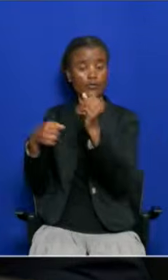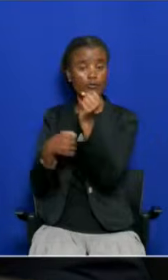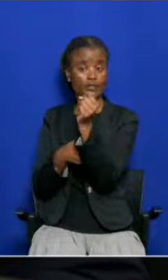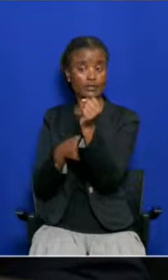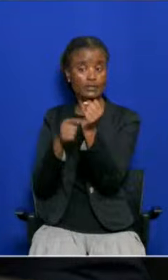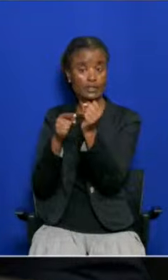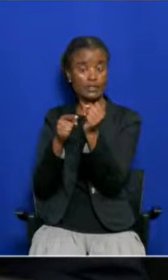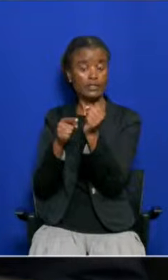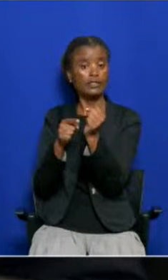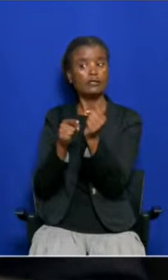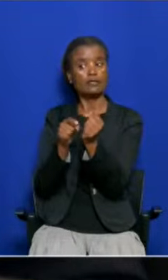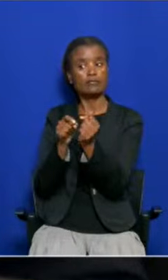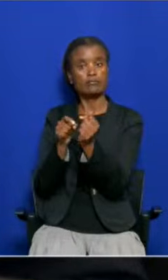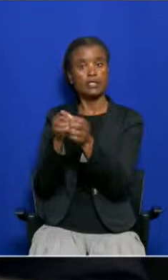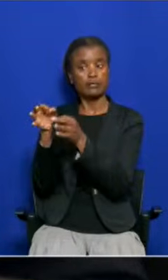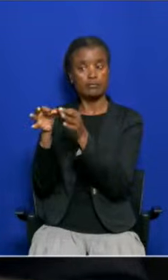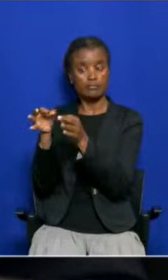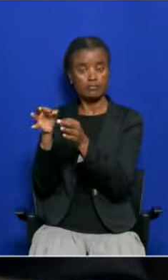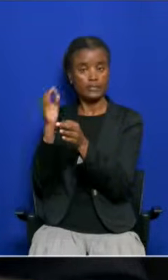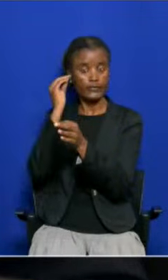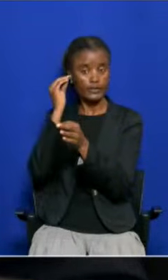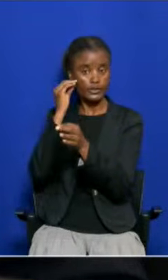understood? Yes.